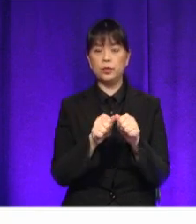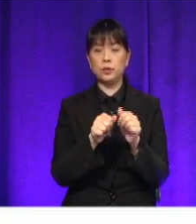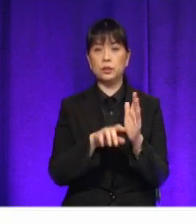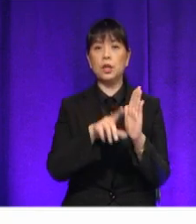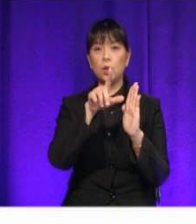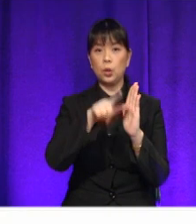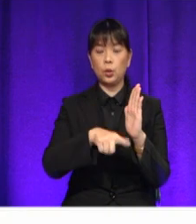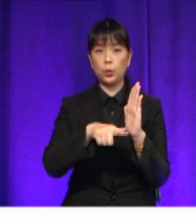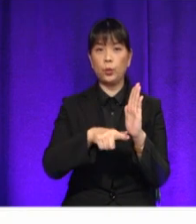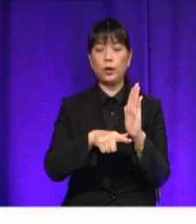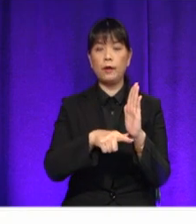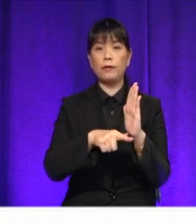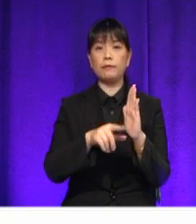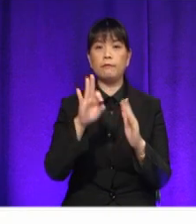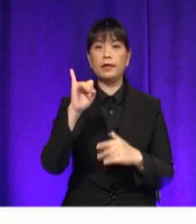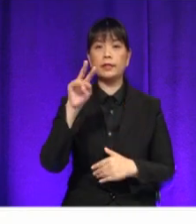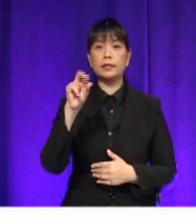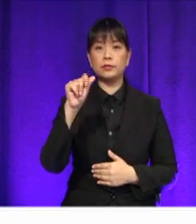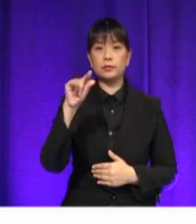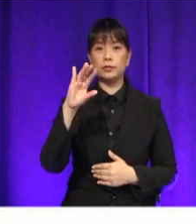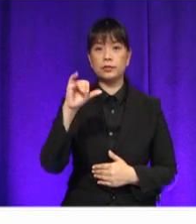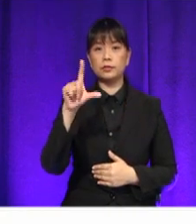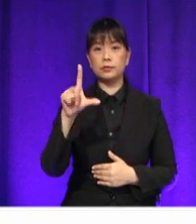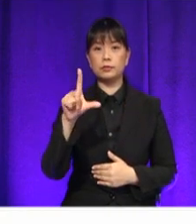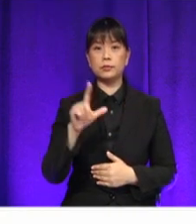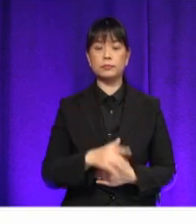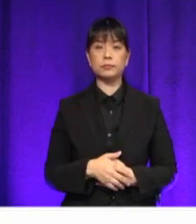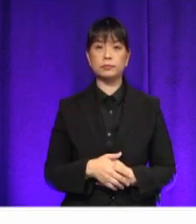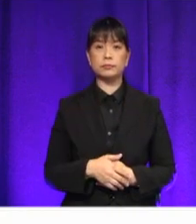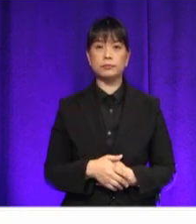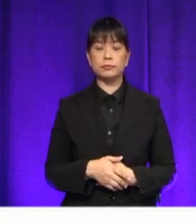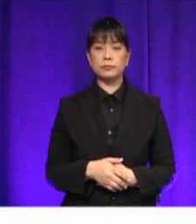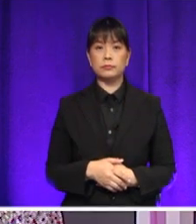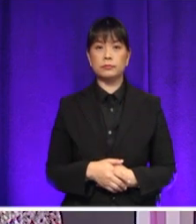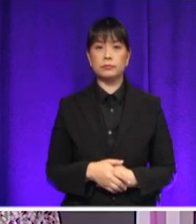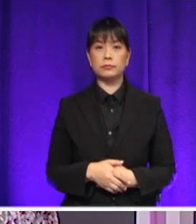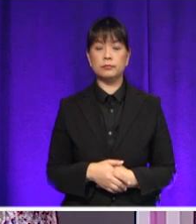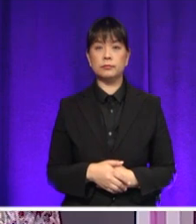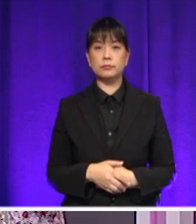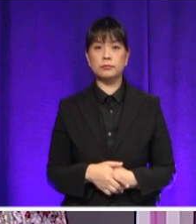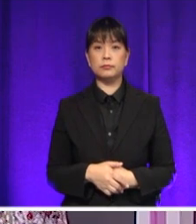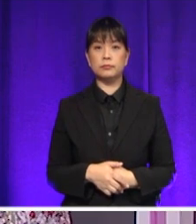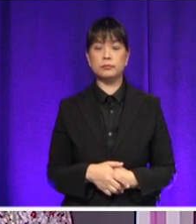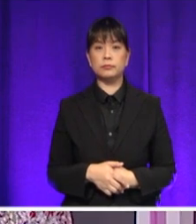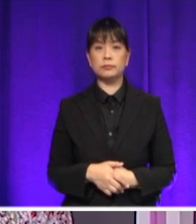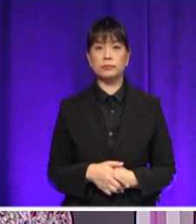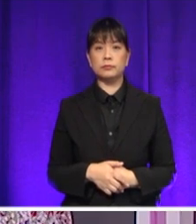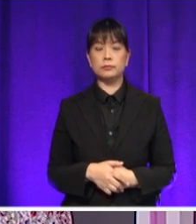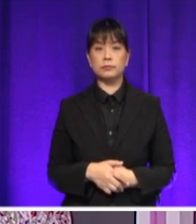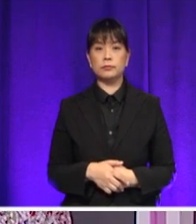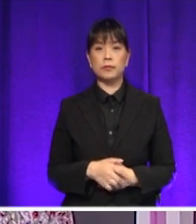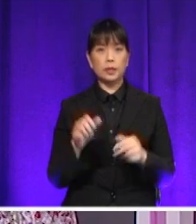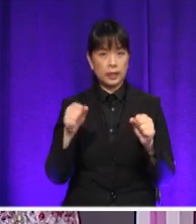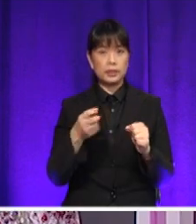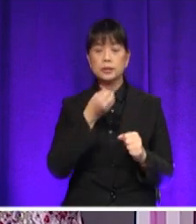nutritious foods. Interesting. All right, that's a very interesting point of view. Yeah. Can you tell me a bit